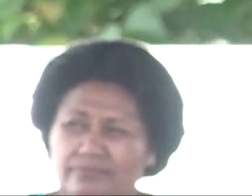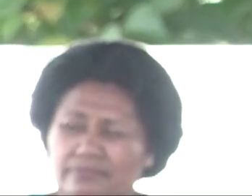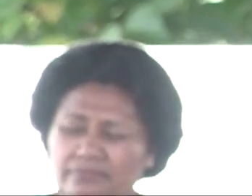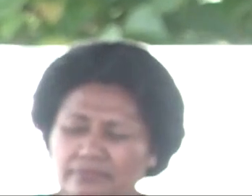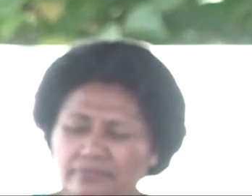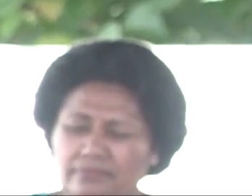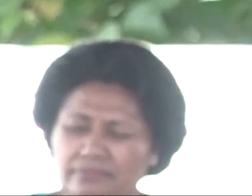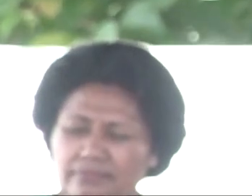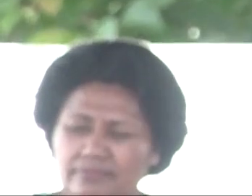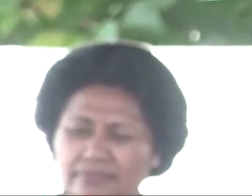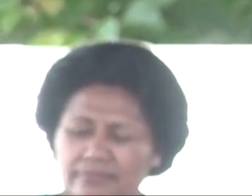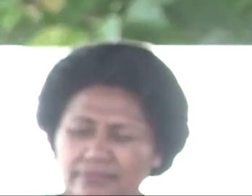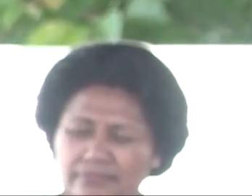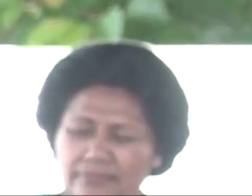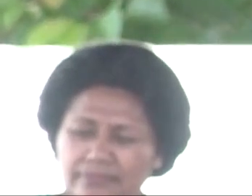ministry.